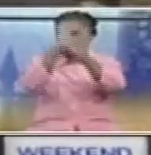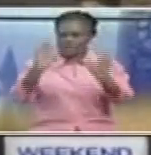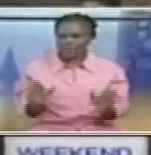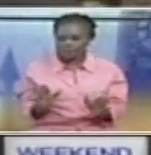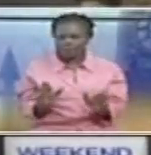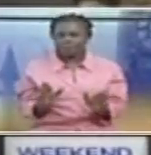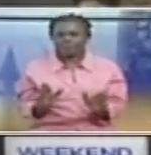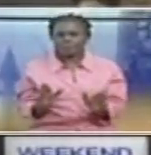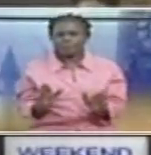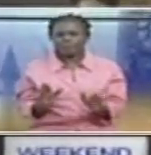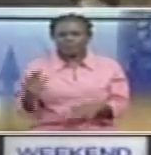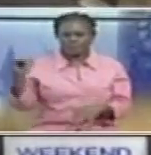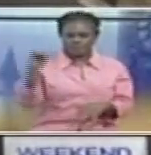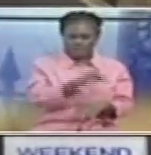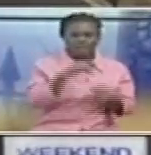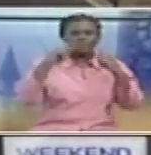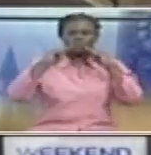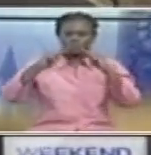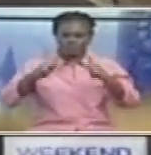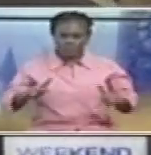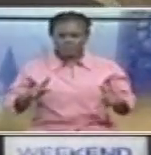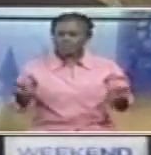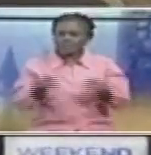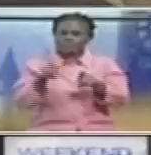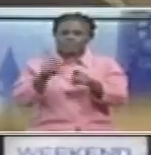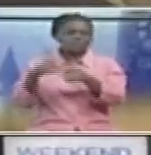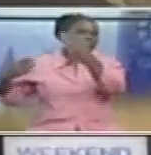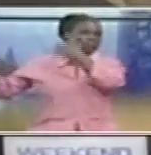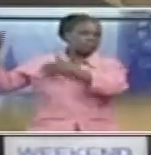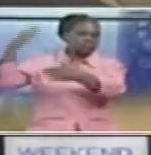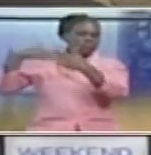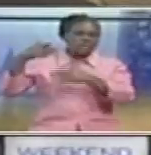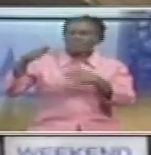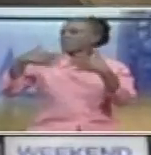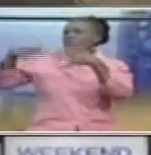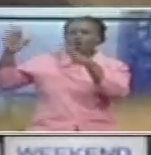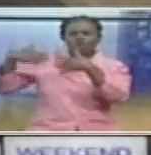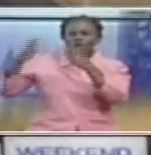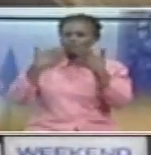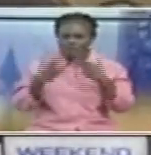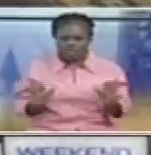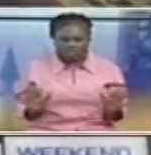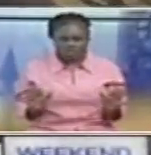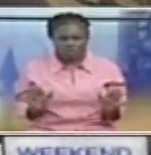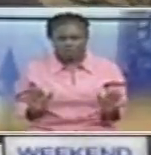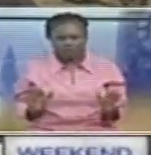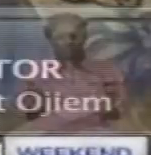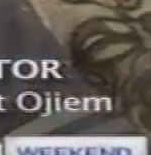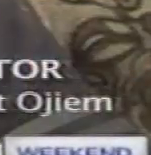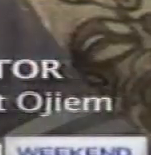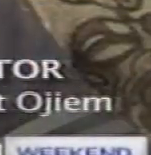amani. Tukae in peace kama vile tulikuwa tunakaa. Huyu alienda, alienda.